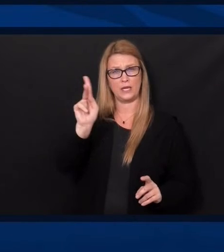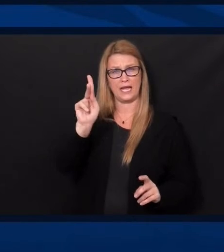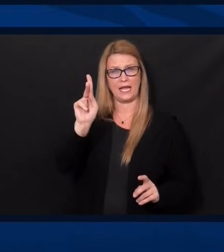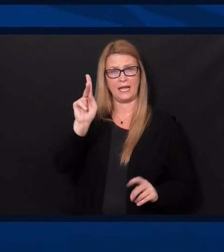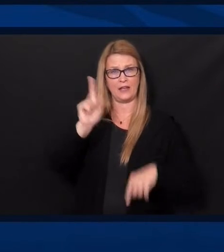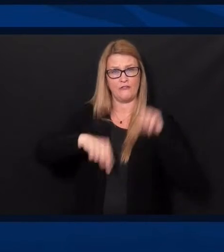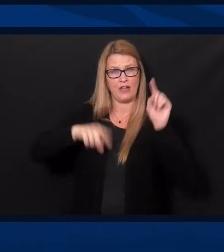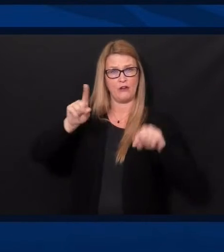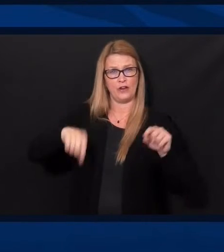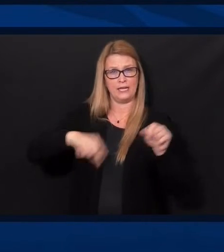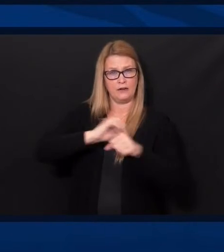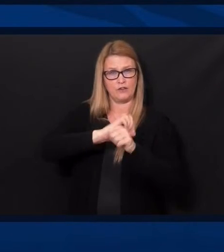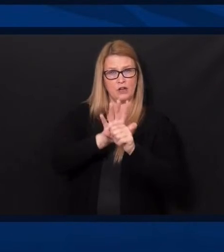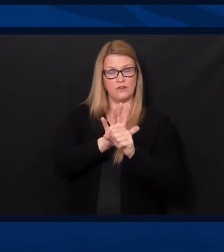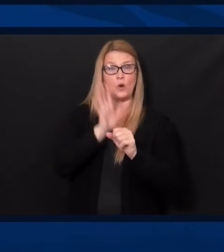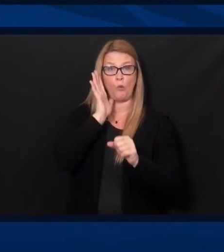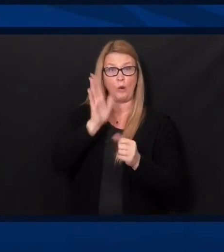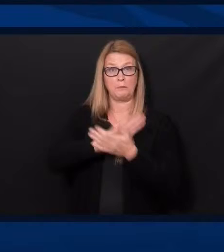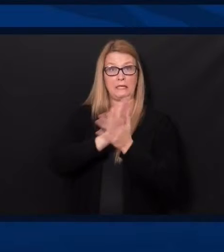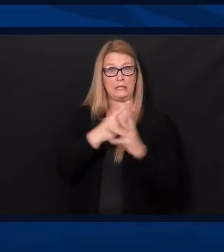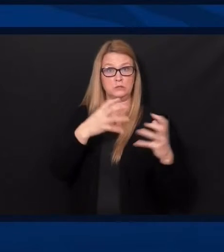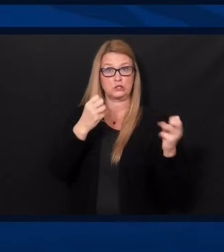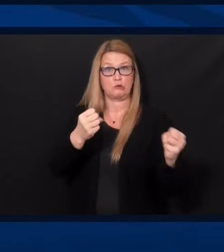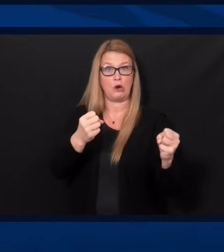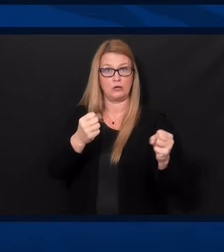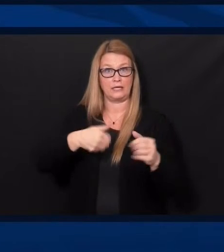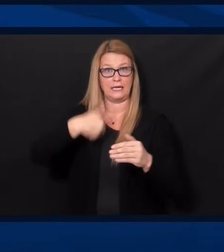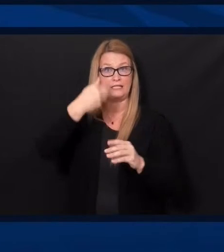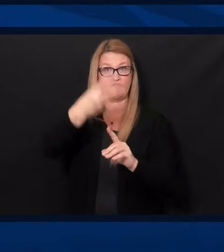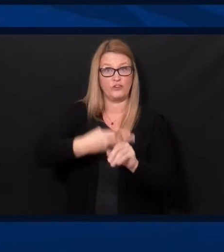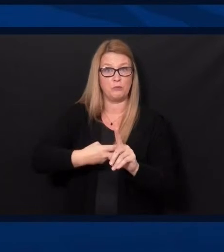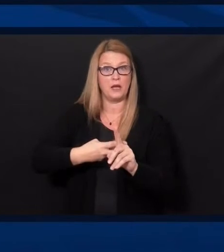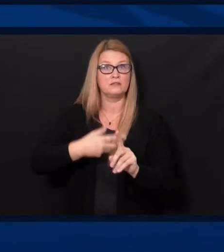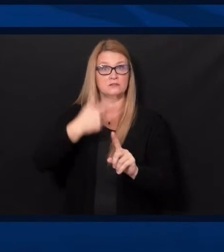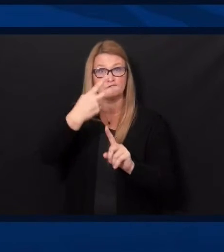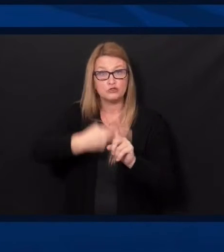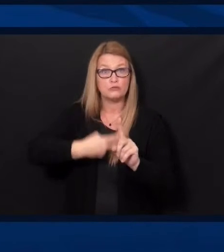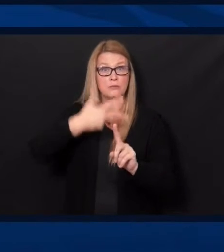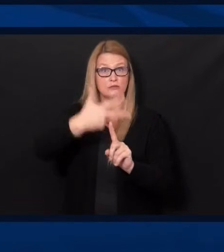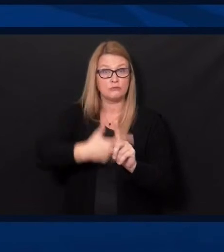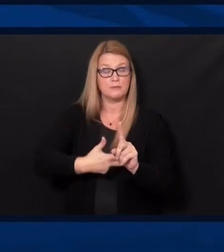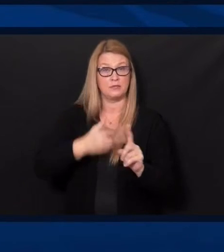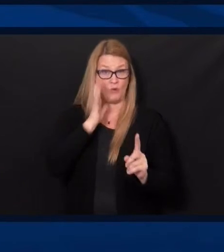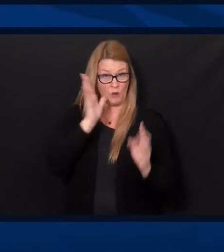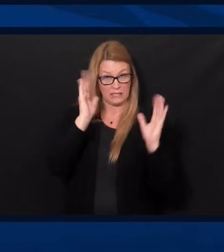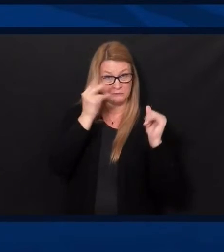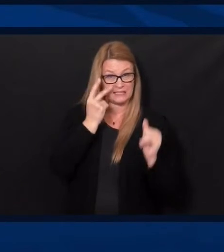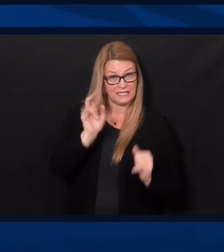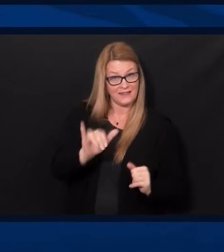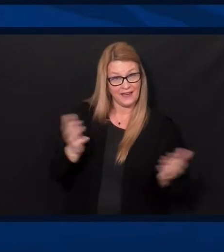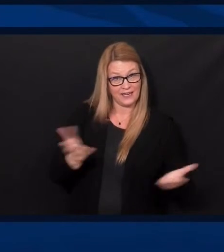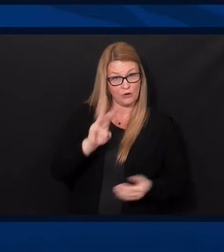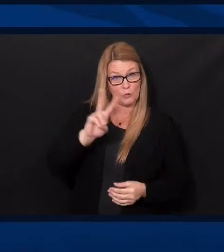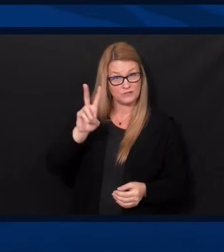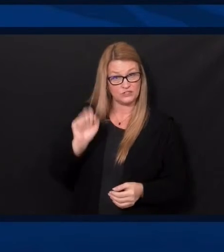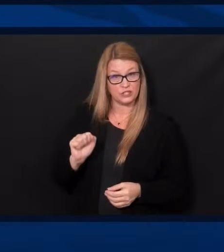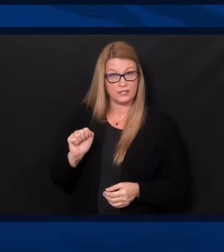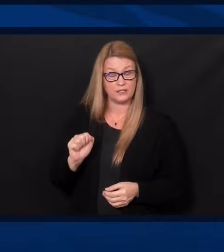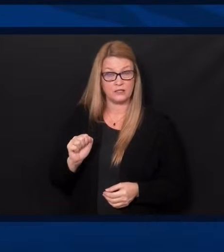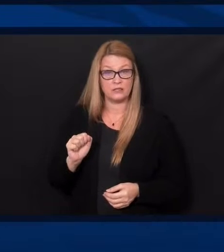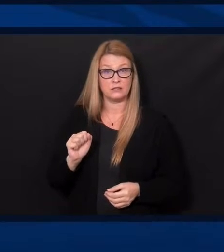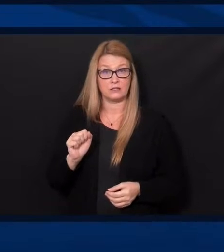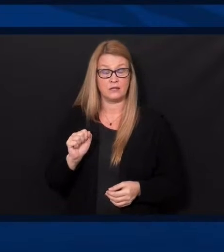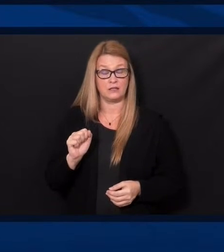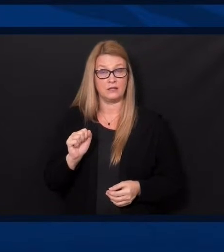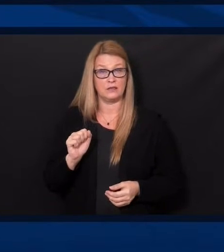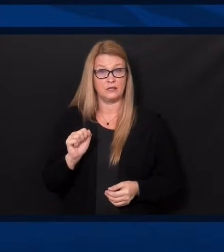become the dominant strain in the US in the coming months. Should we expect that in West Virginia as well, as you